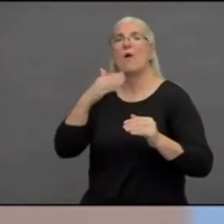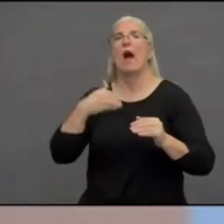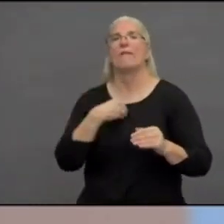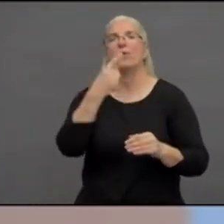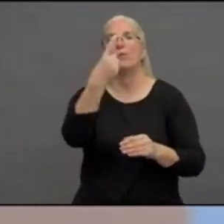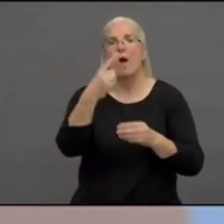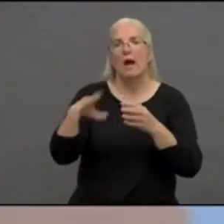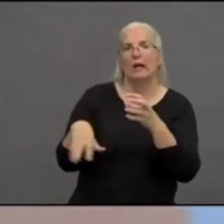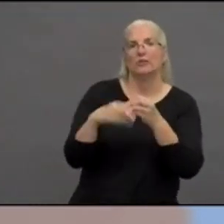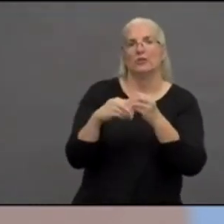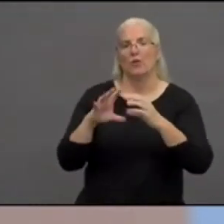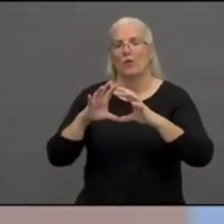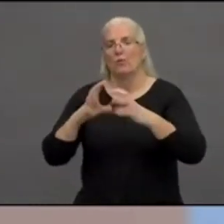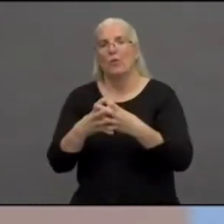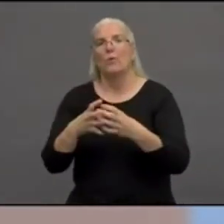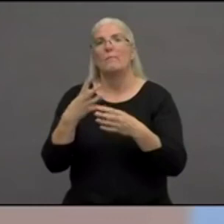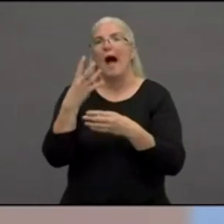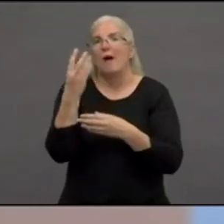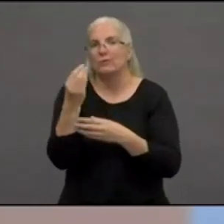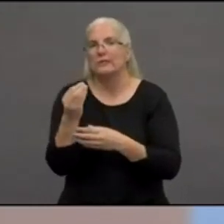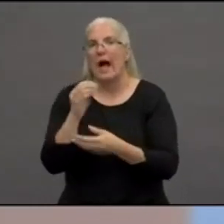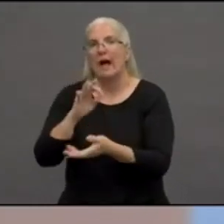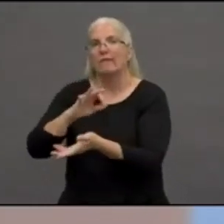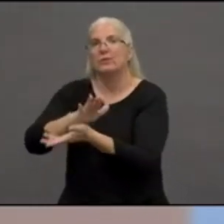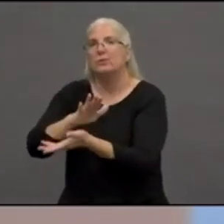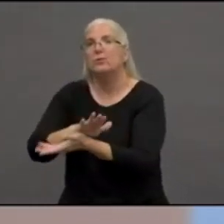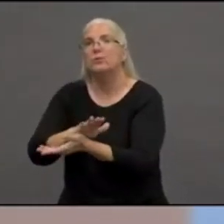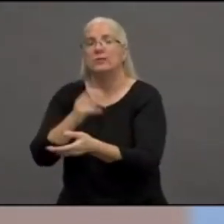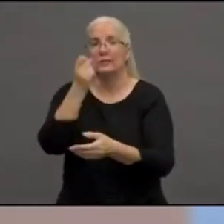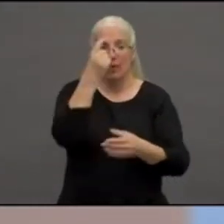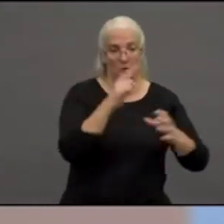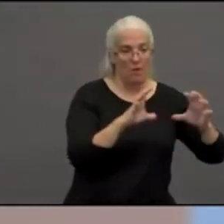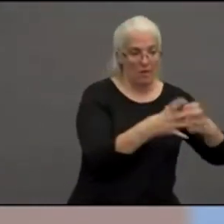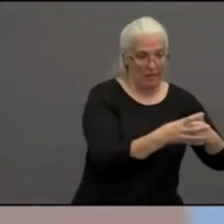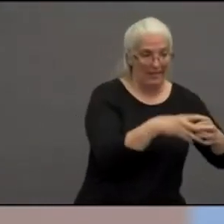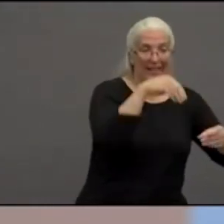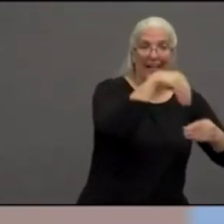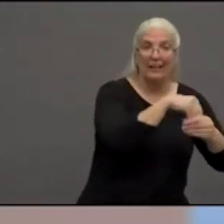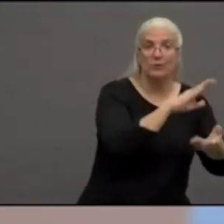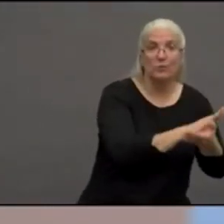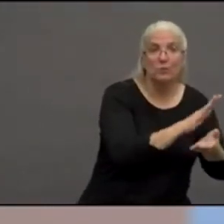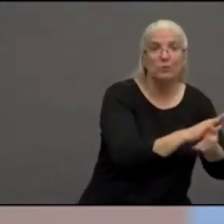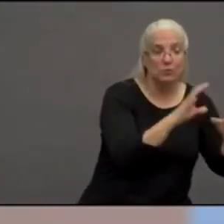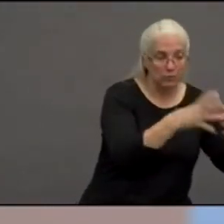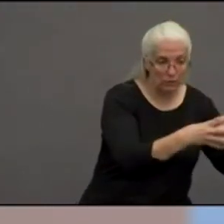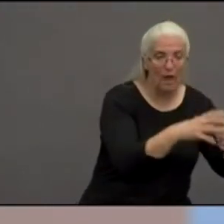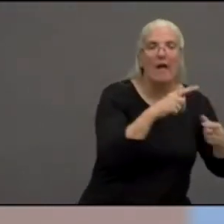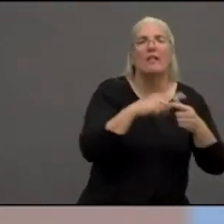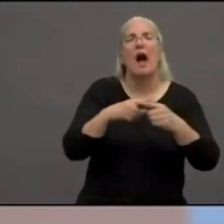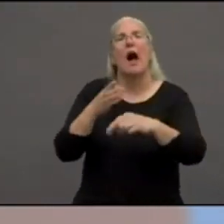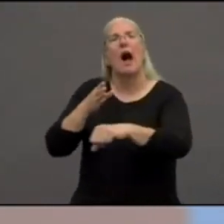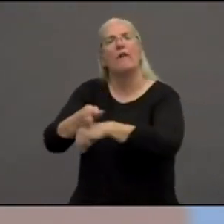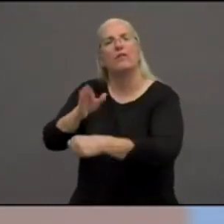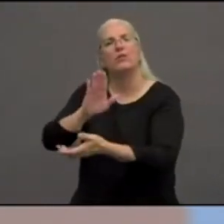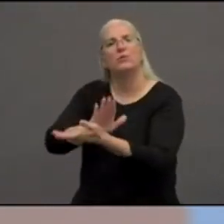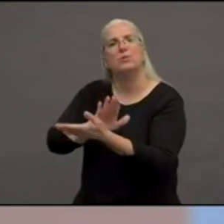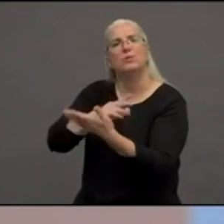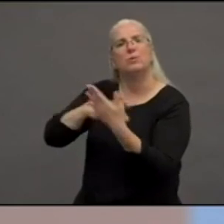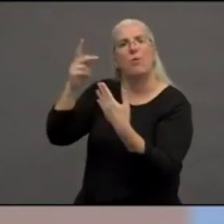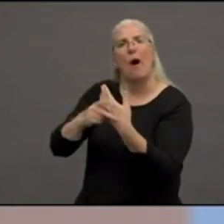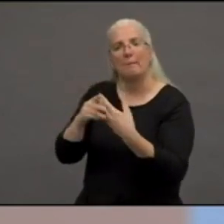For example, their cohort during the school and then one after-school programming. So students would have maybe only 2